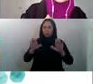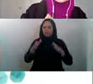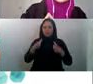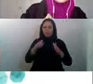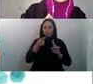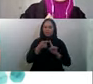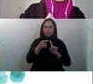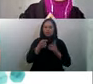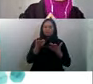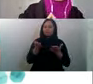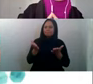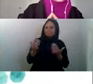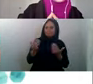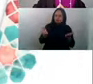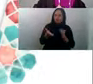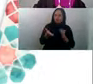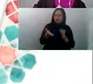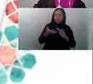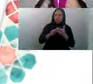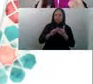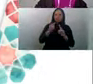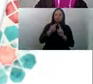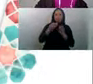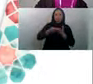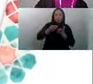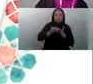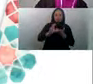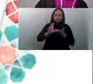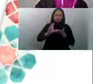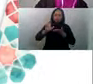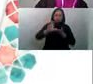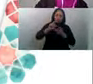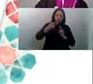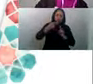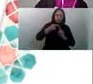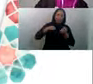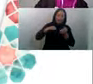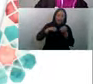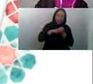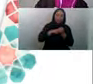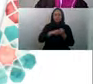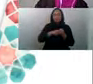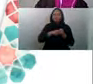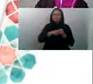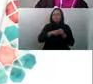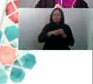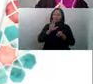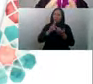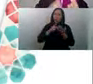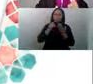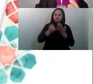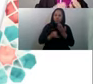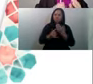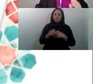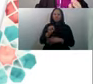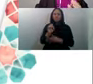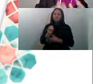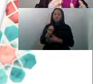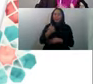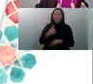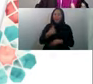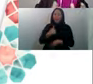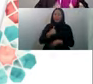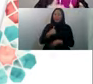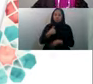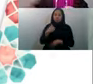to really be able to garner support about your project. so I didn't at the time, though, connect